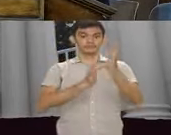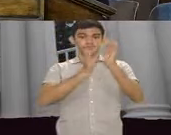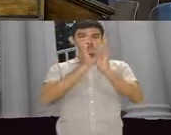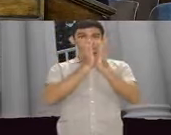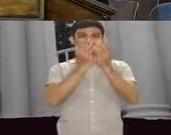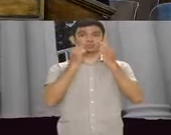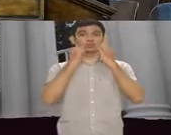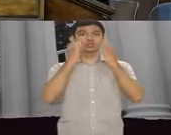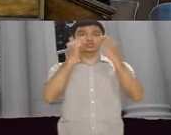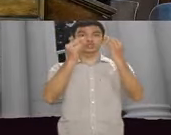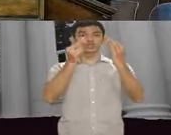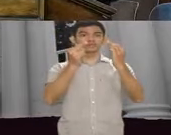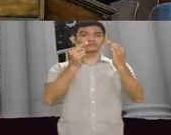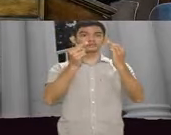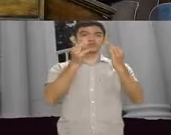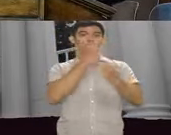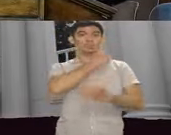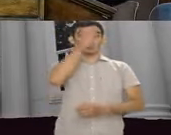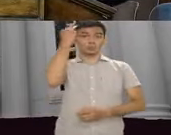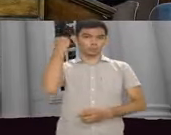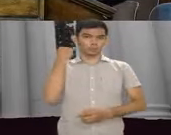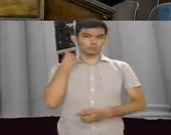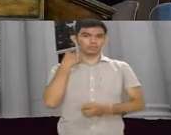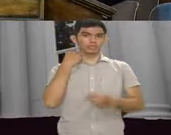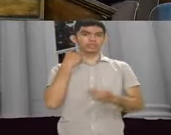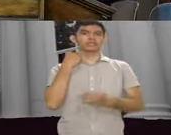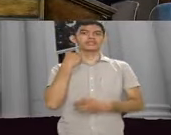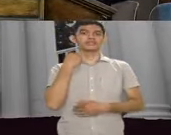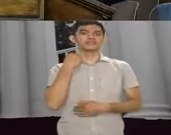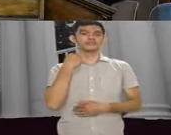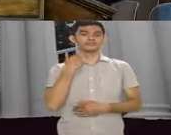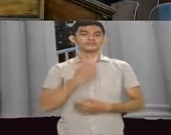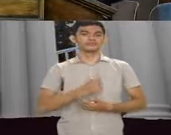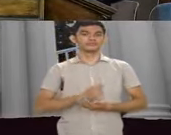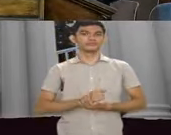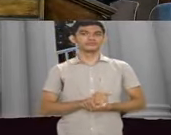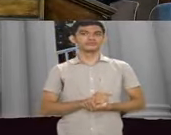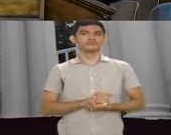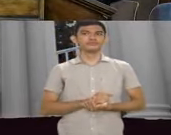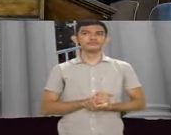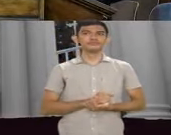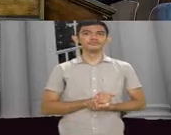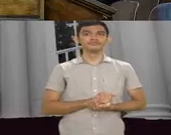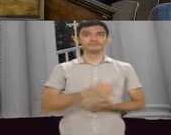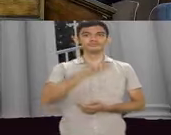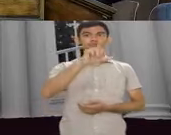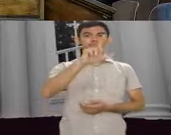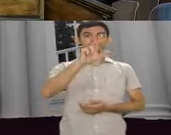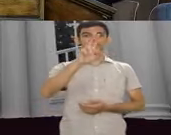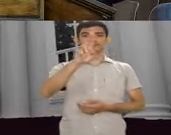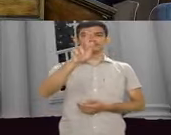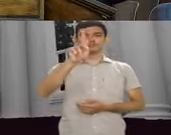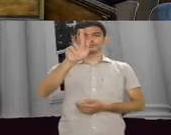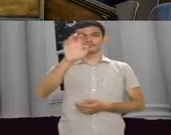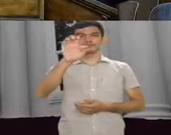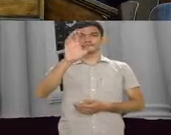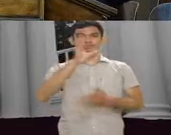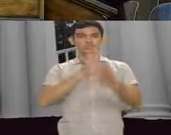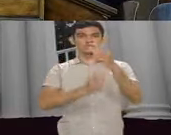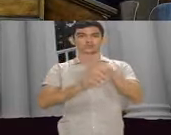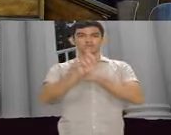1, here is Mary's song. Luke chapter 1. Wapa ko sa Luke chapter 1. Ano mo diha?